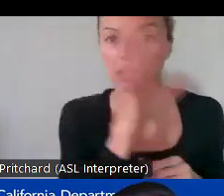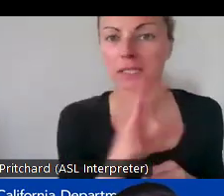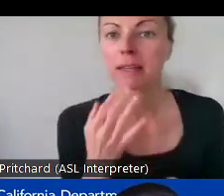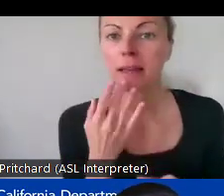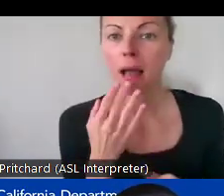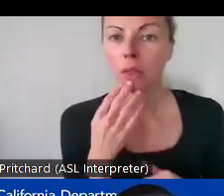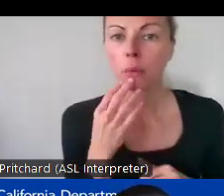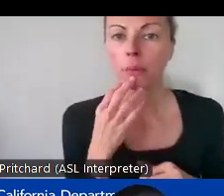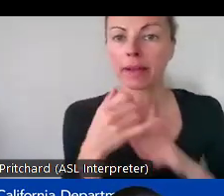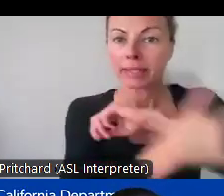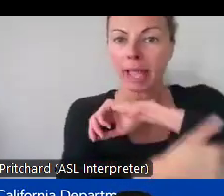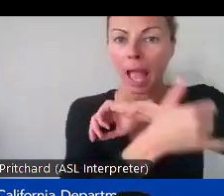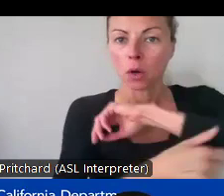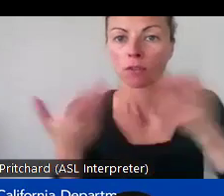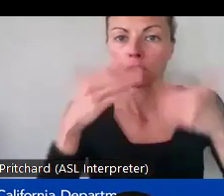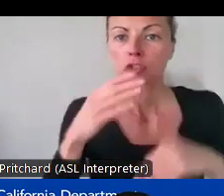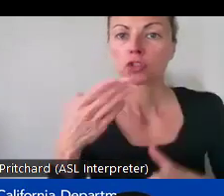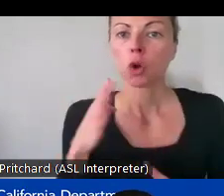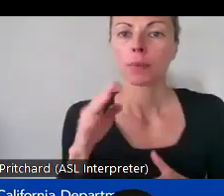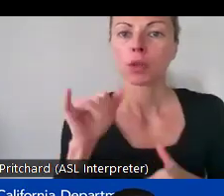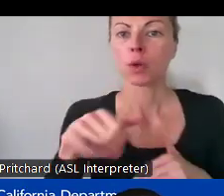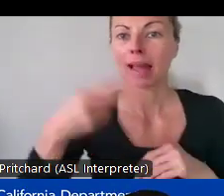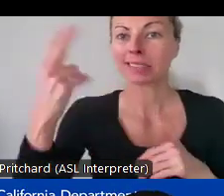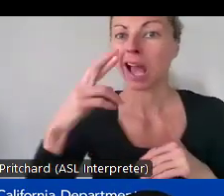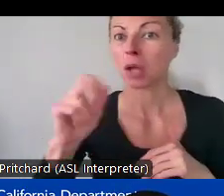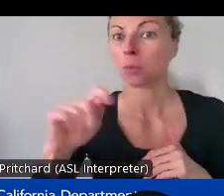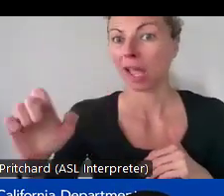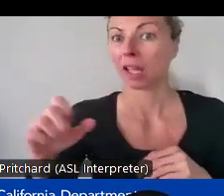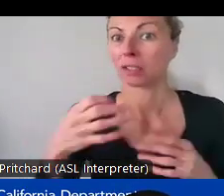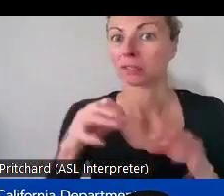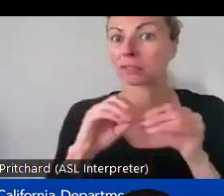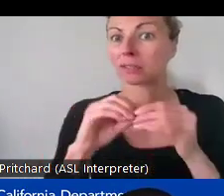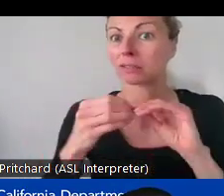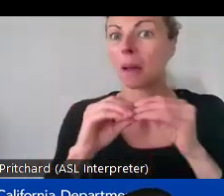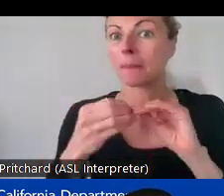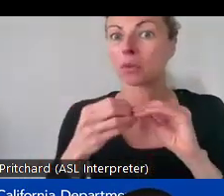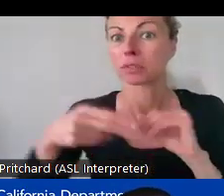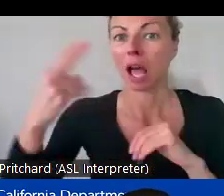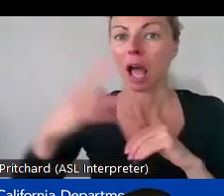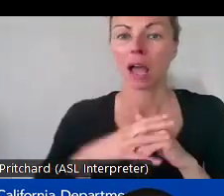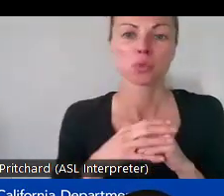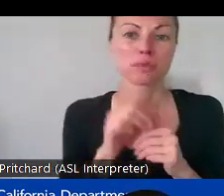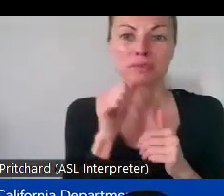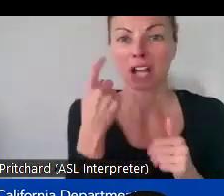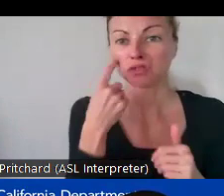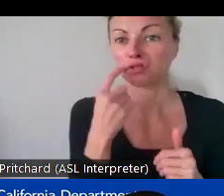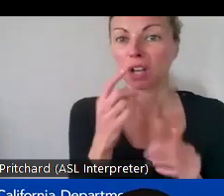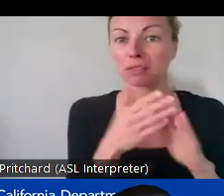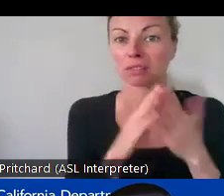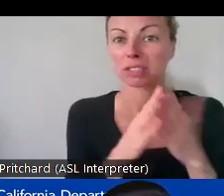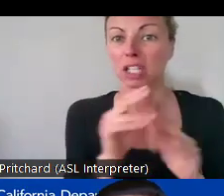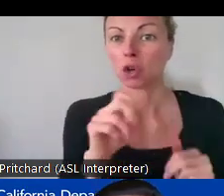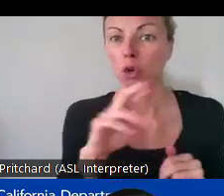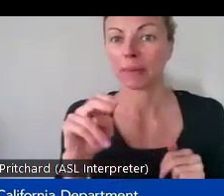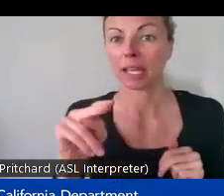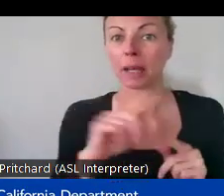county. The darker blue on this map represents higher rates, right? So what this shows is that homelessness is not only an urban issue. Our colleagues that would actually work